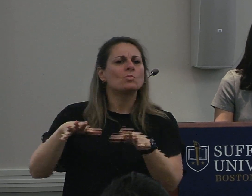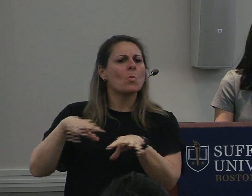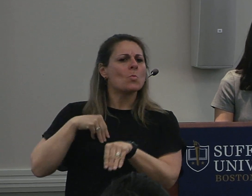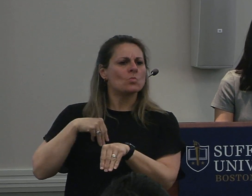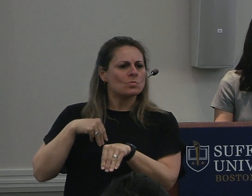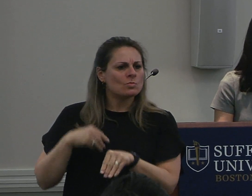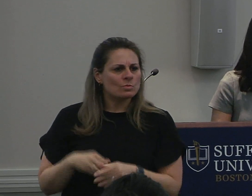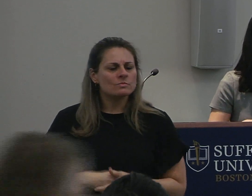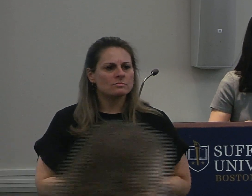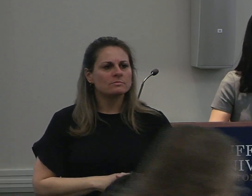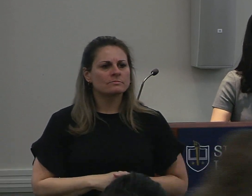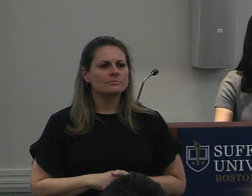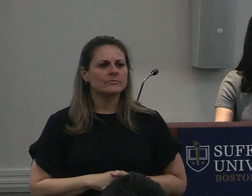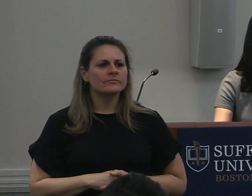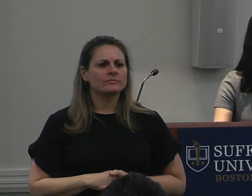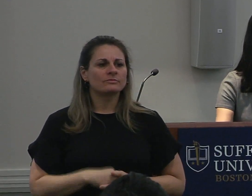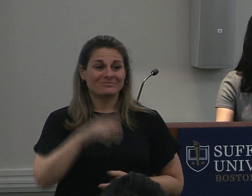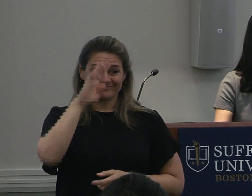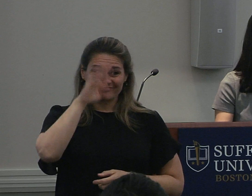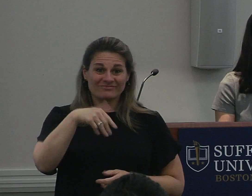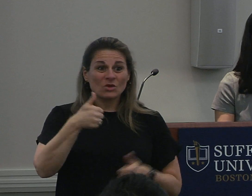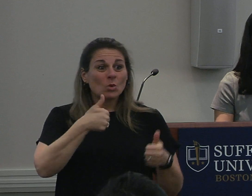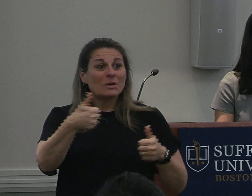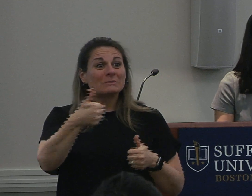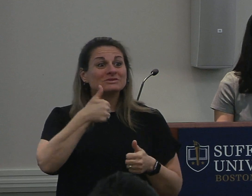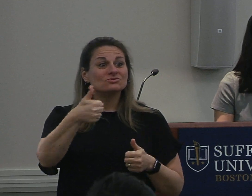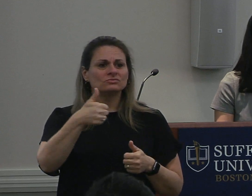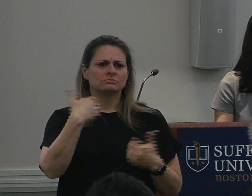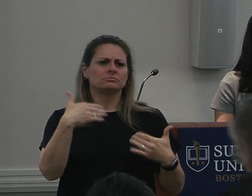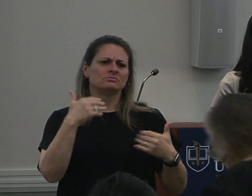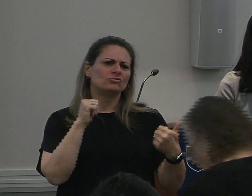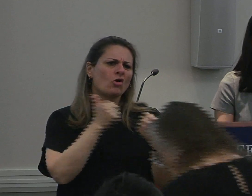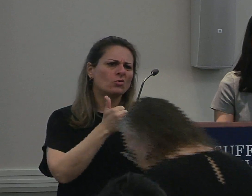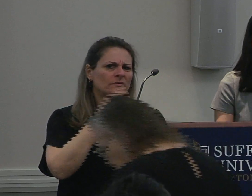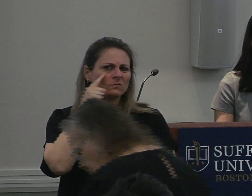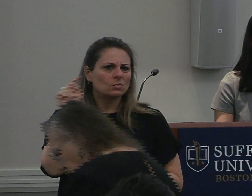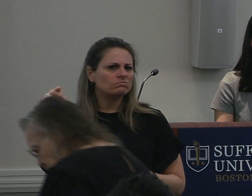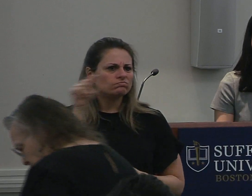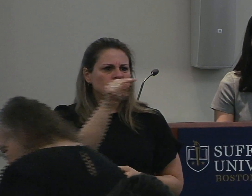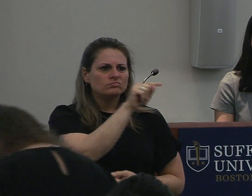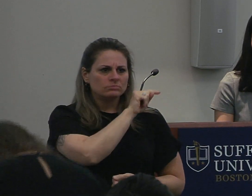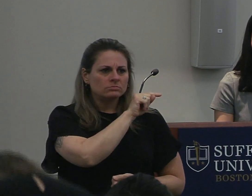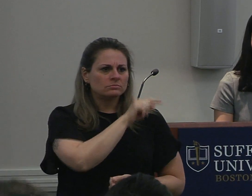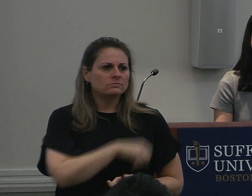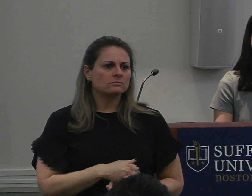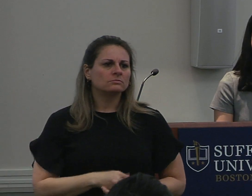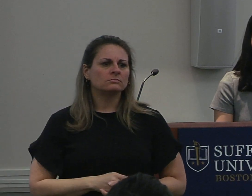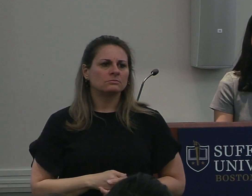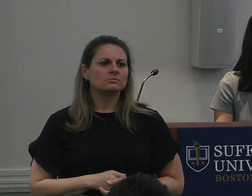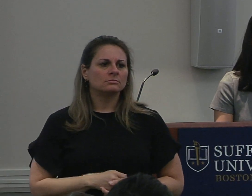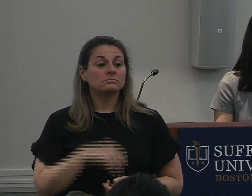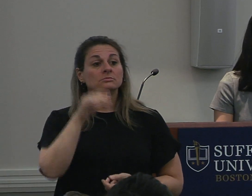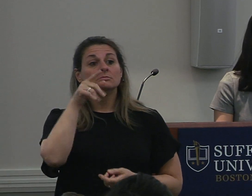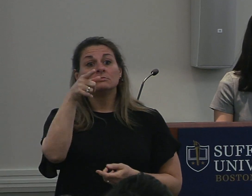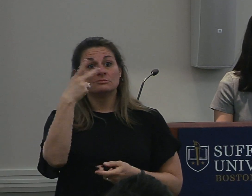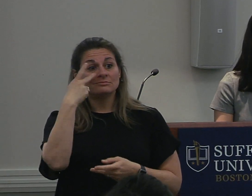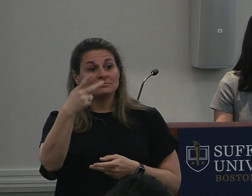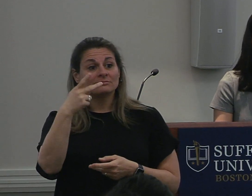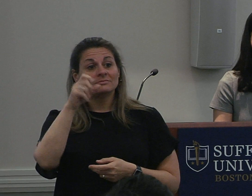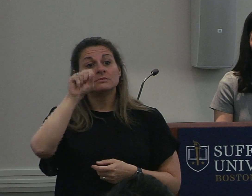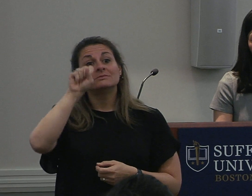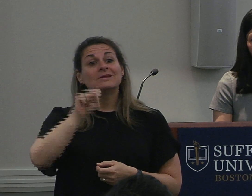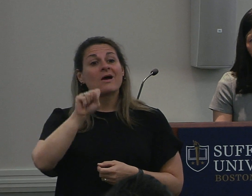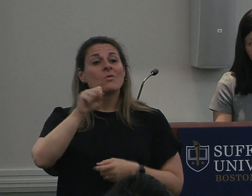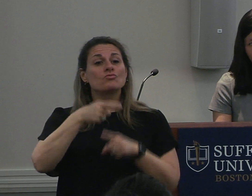in observing a small stretch of the roadway in the downtown area on Temple Street, seeing the challenges